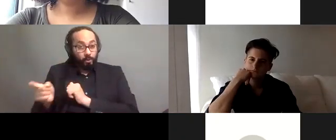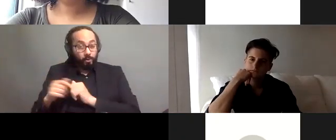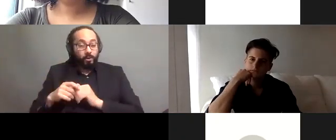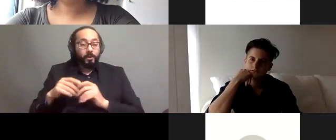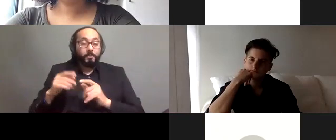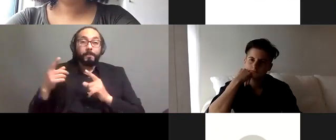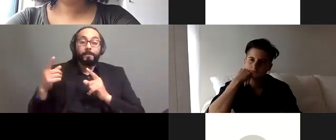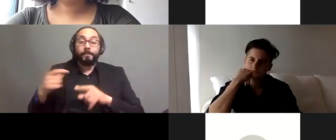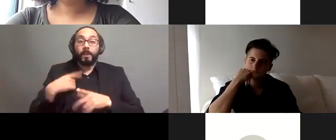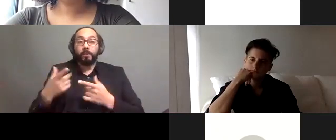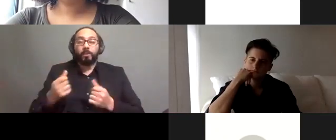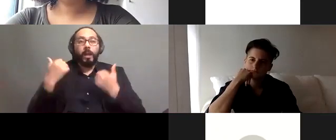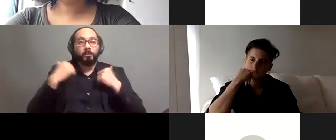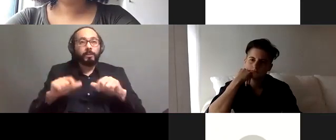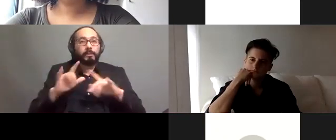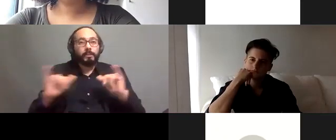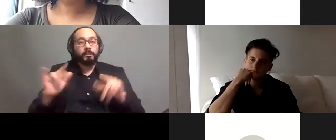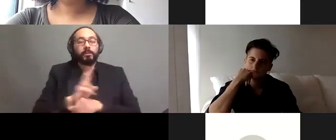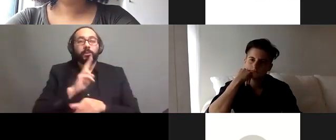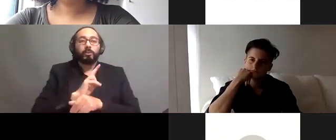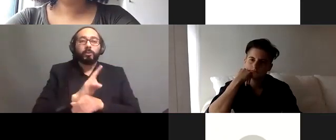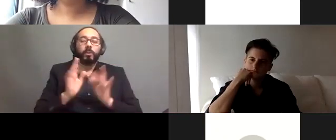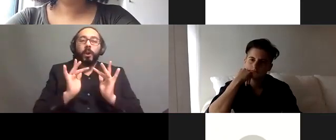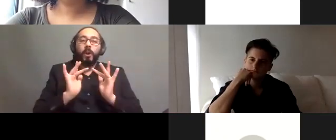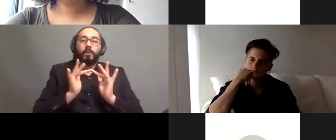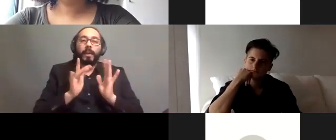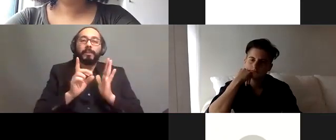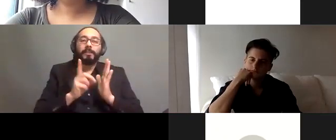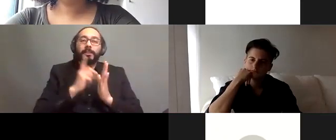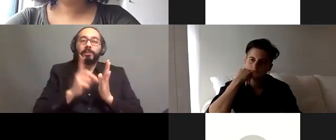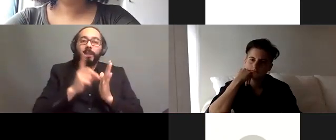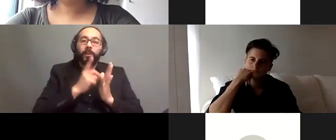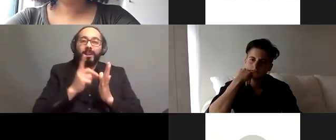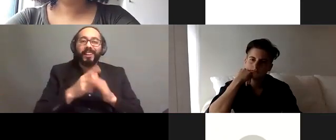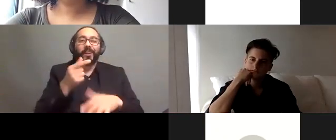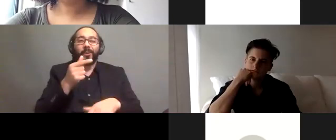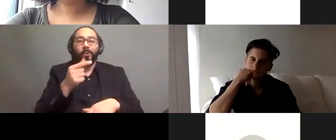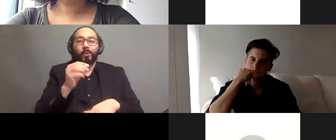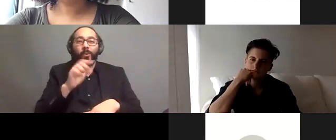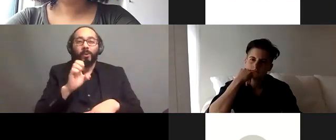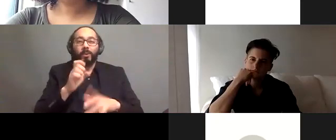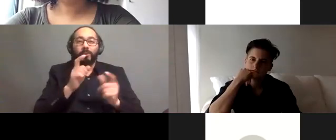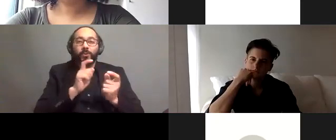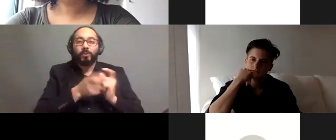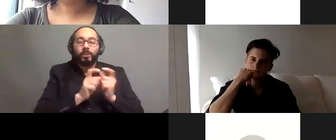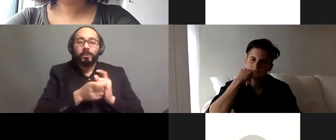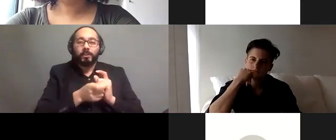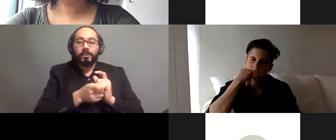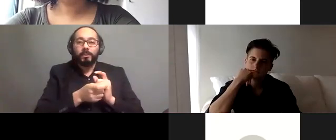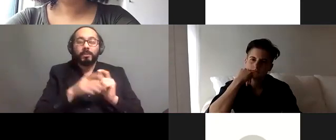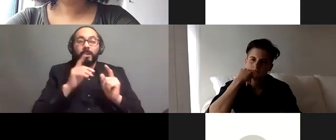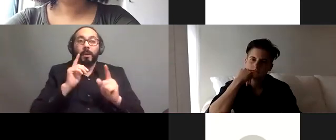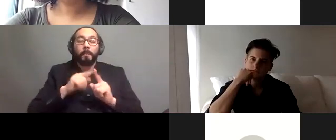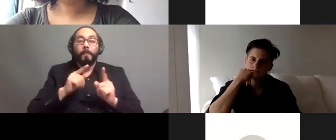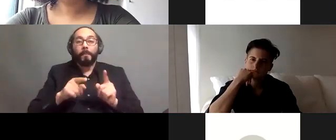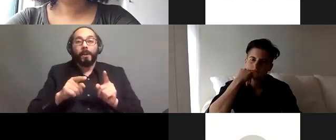online dictionary, like use some Google Translator. But the thing was, the hospital was located in a very